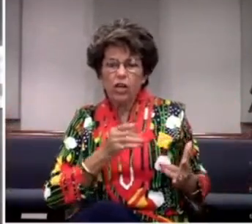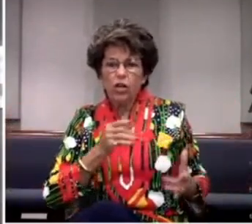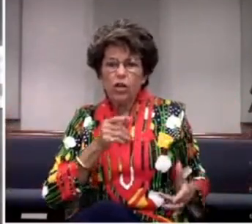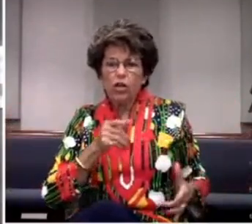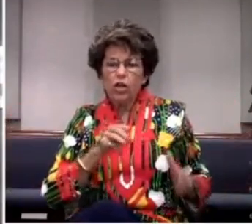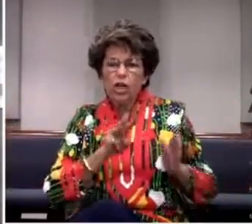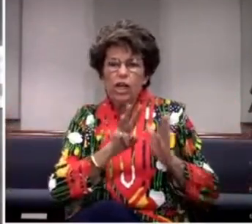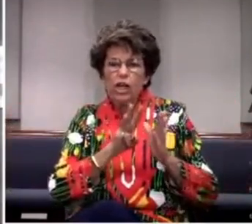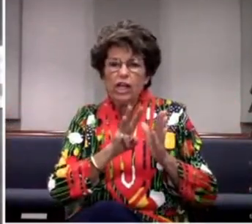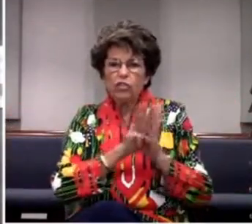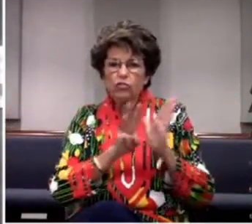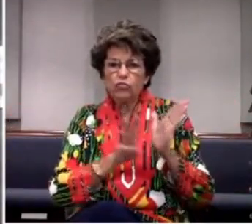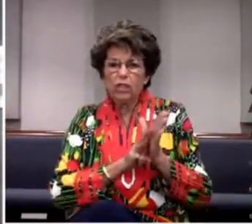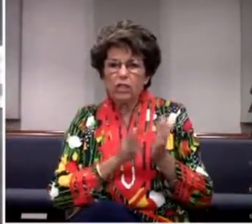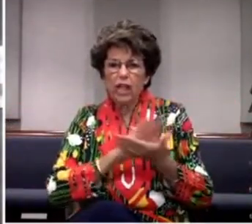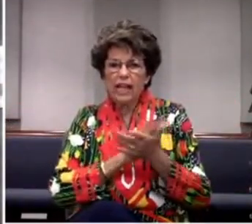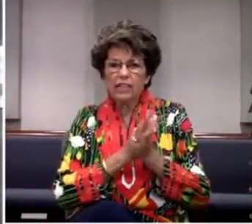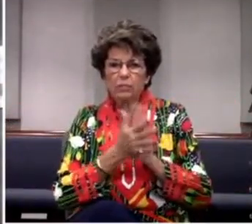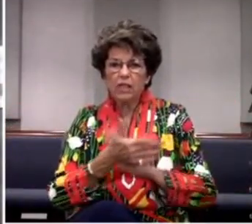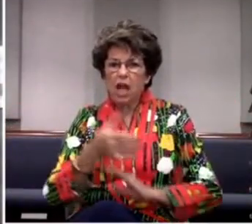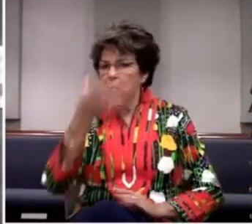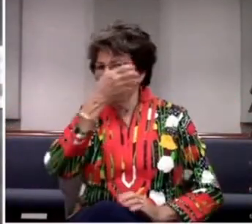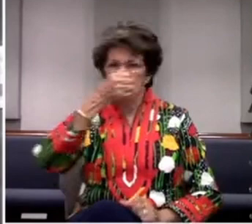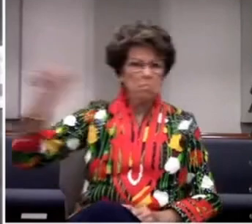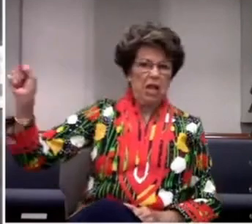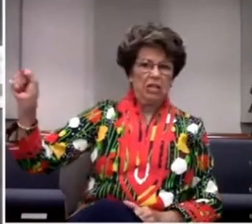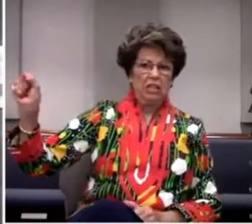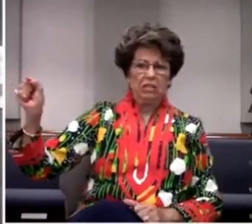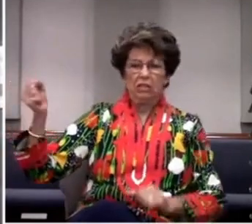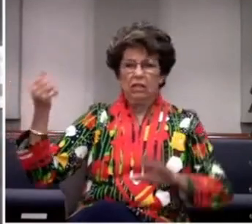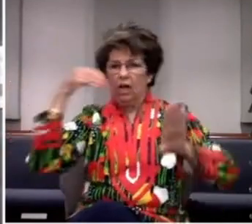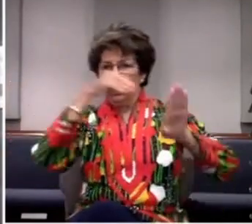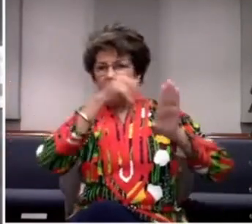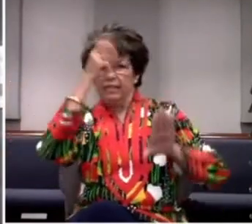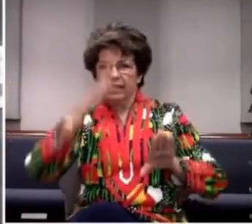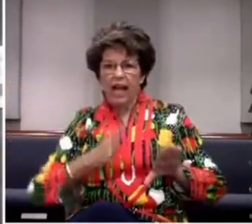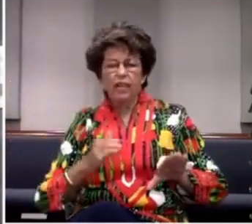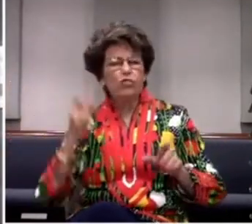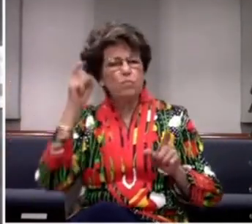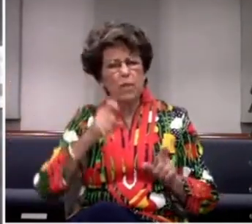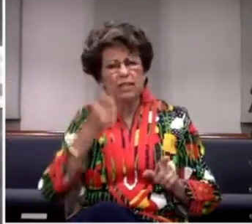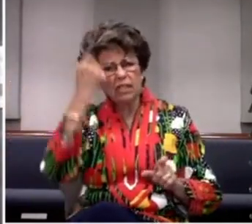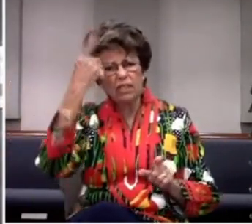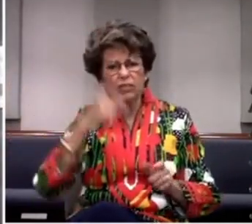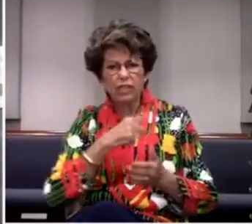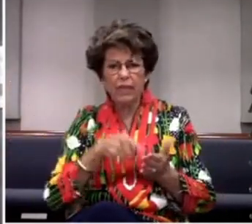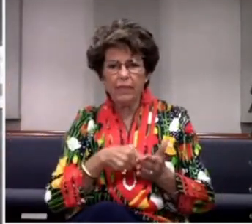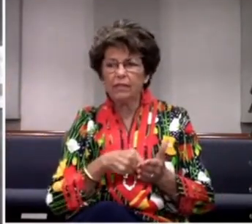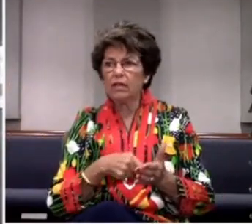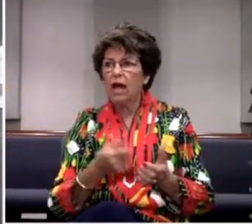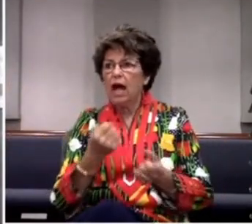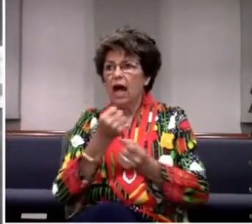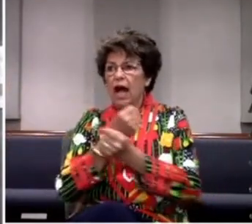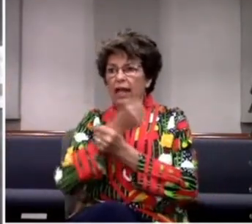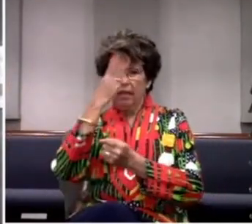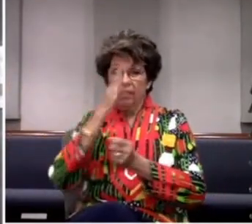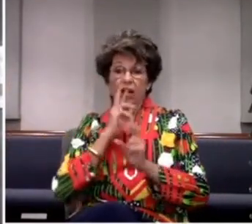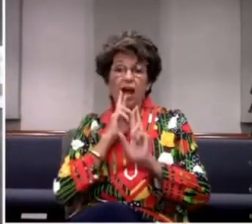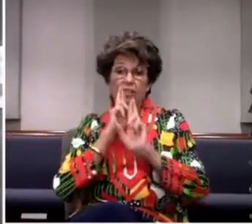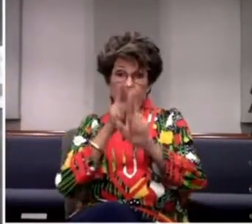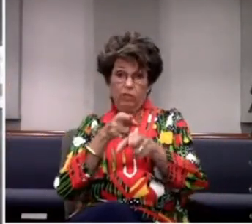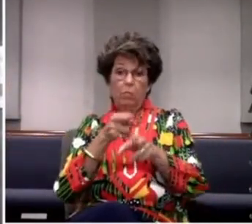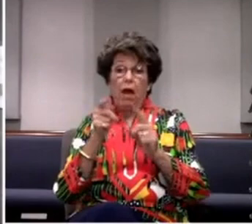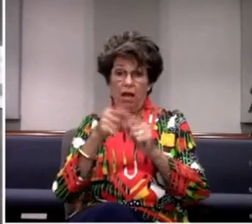arrogant and rebellious against God. It's imperative that you understand this. I love God's response to him in verse 15.